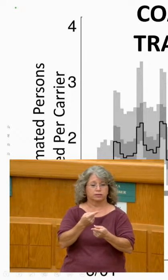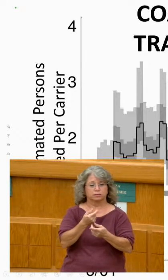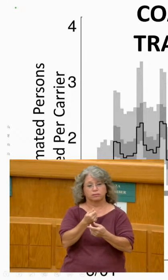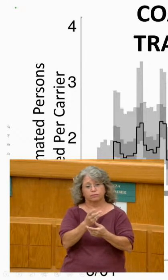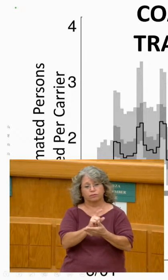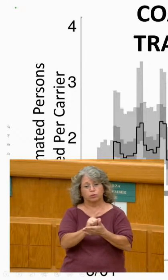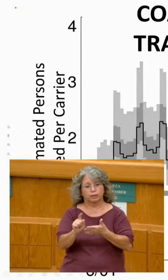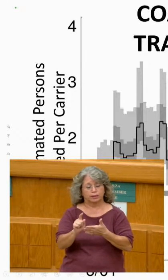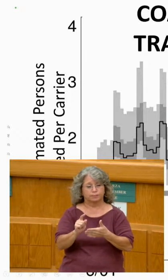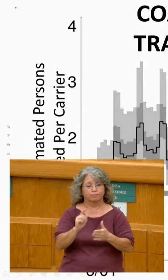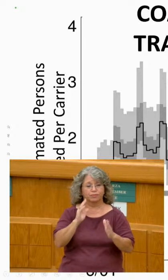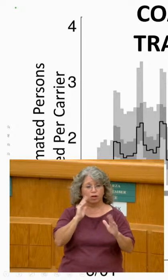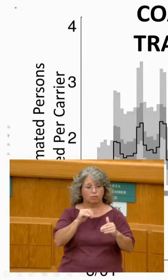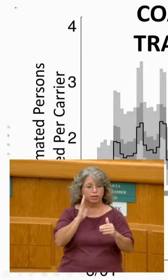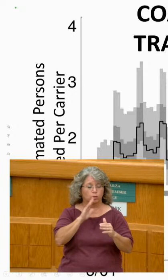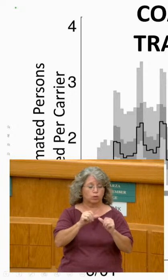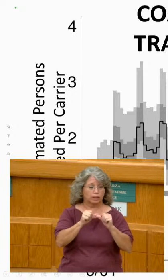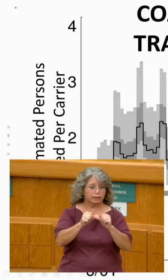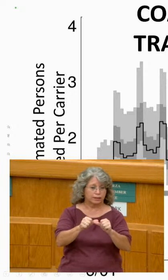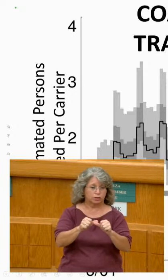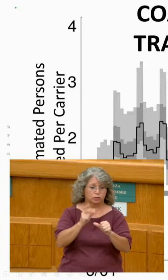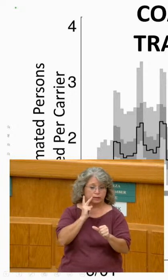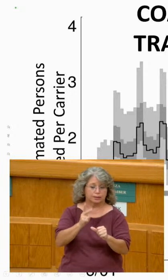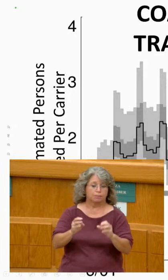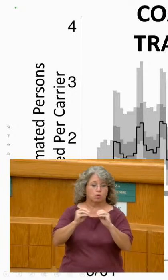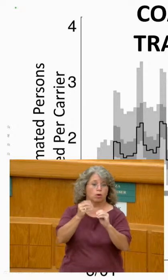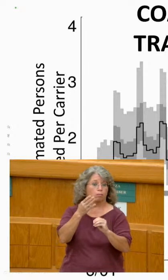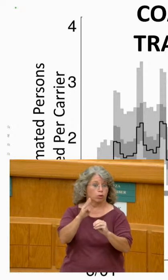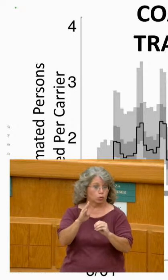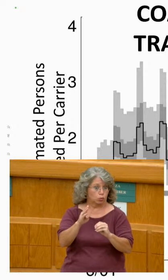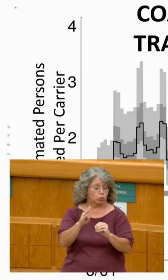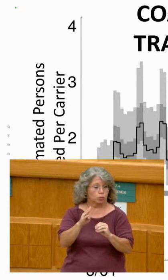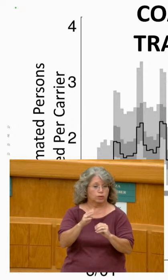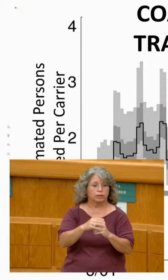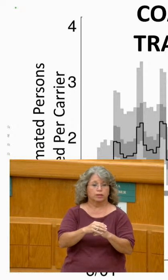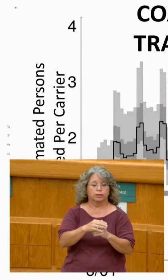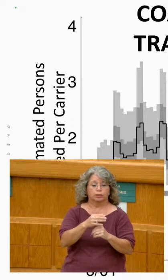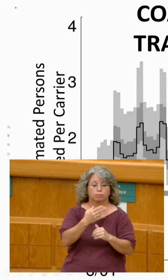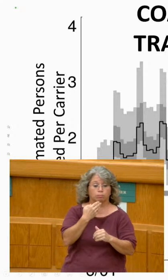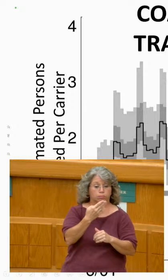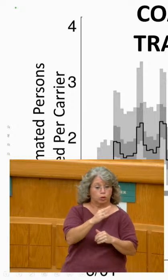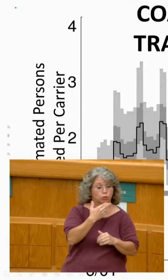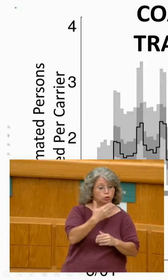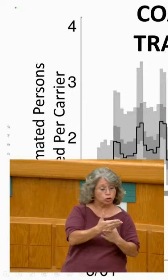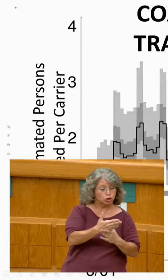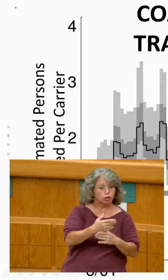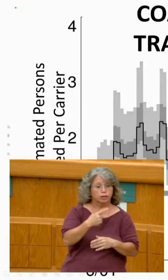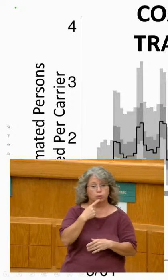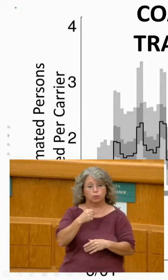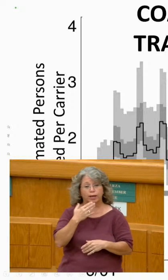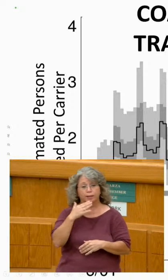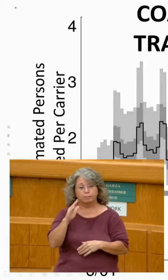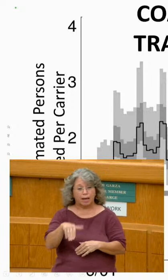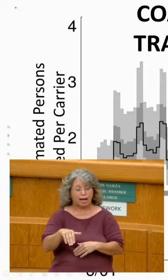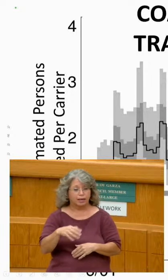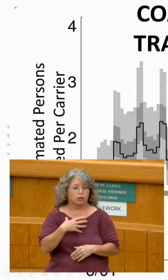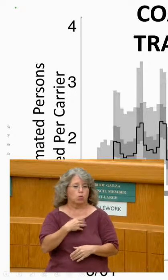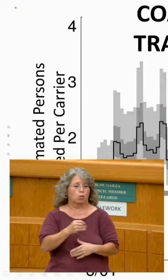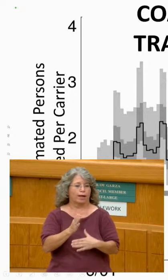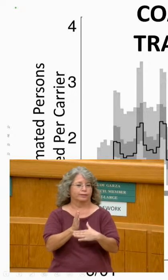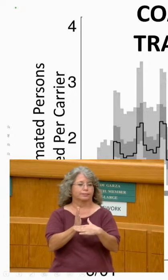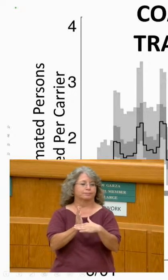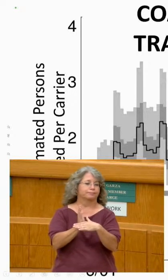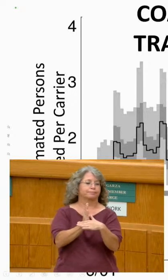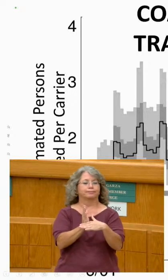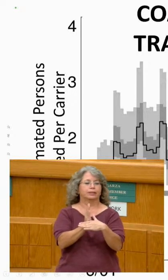with us seeing more blue on this map. Again, blue is good, red is bad, white is kind of in between the